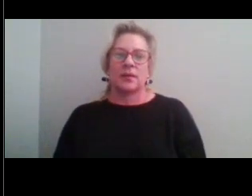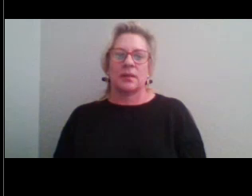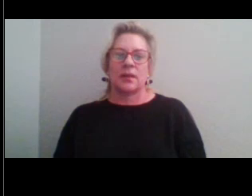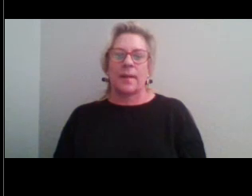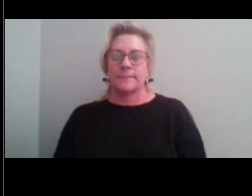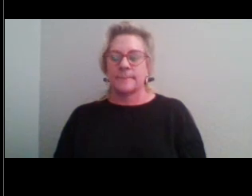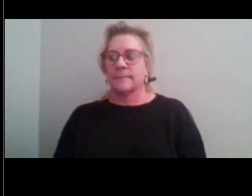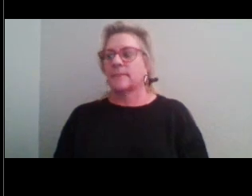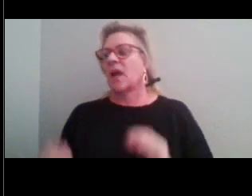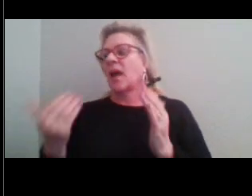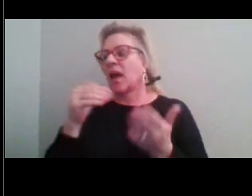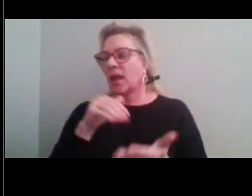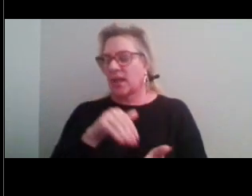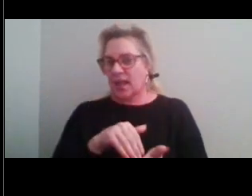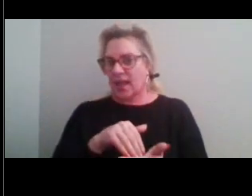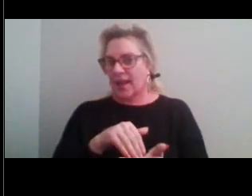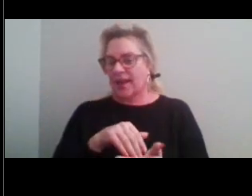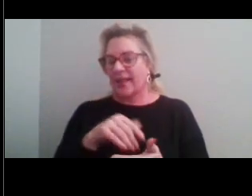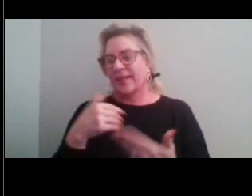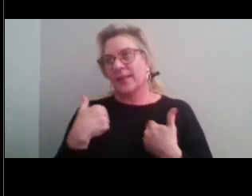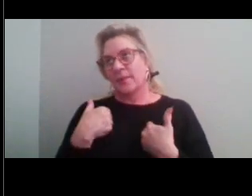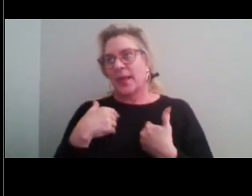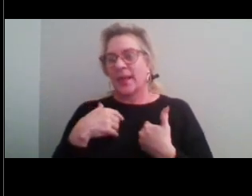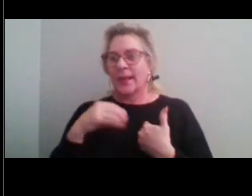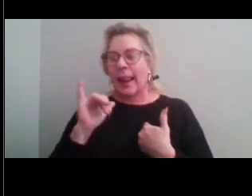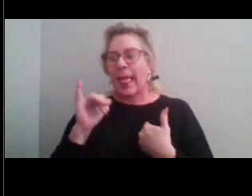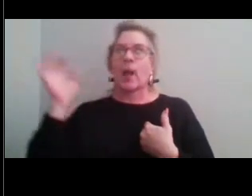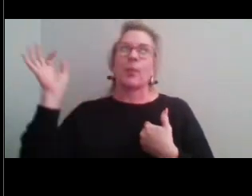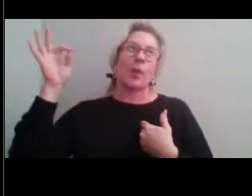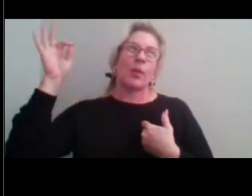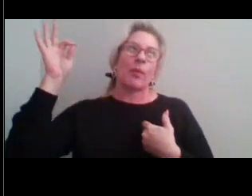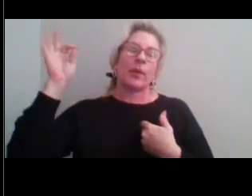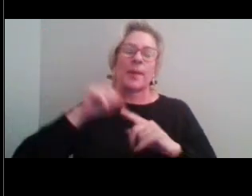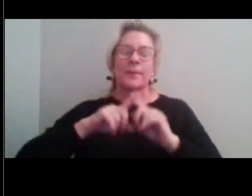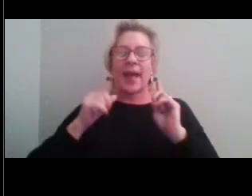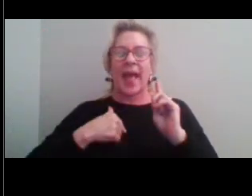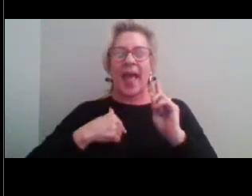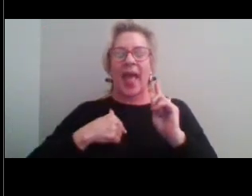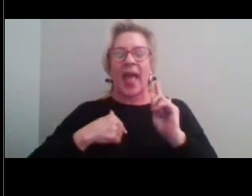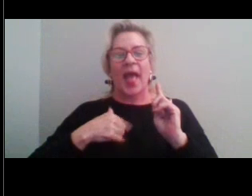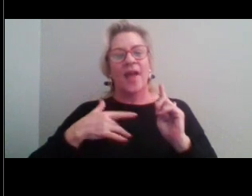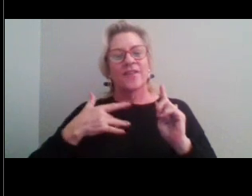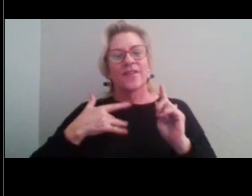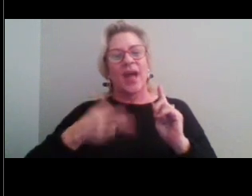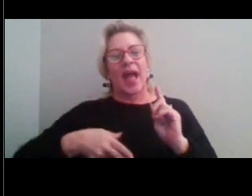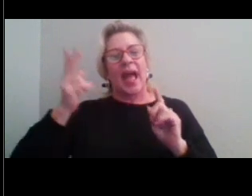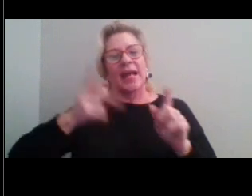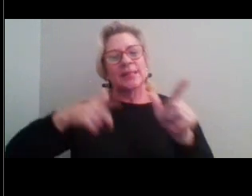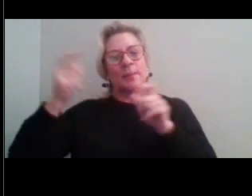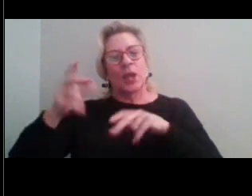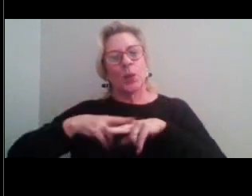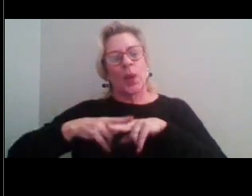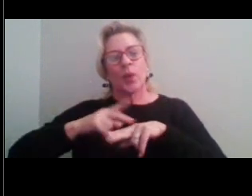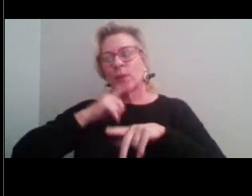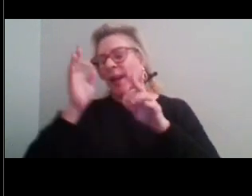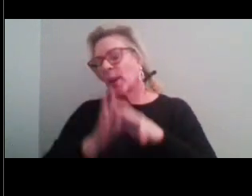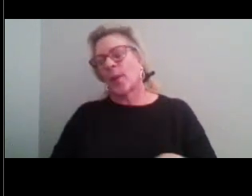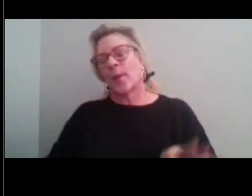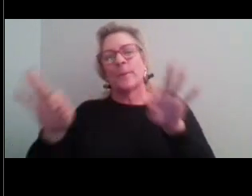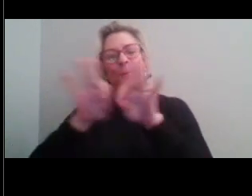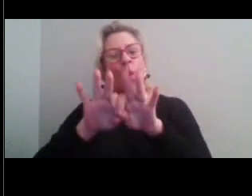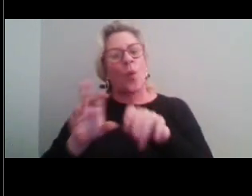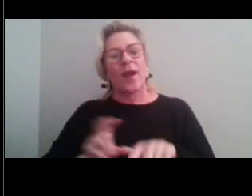that. Again, this is sort of me preaching, but I do think high-speed rail is a critical investment, not